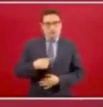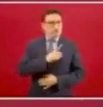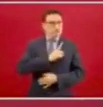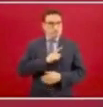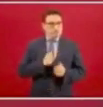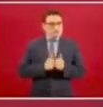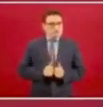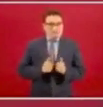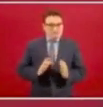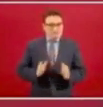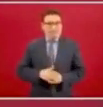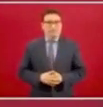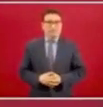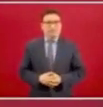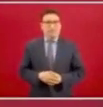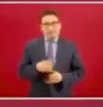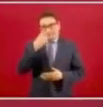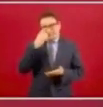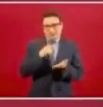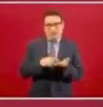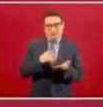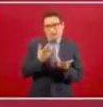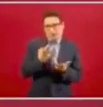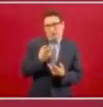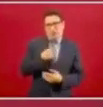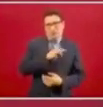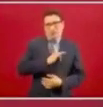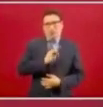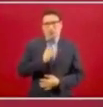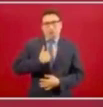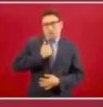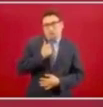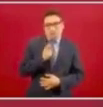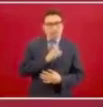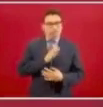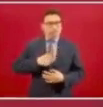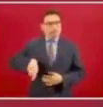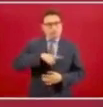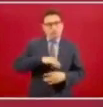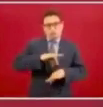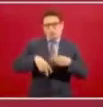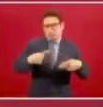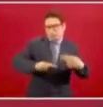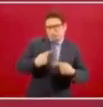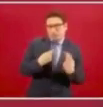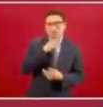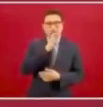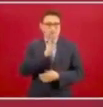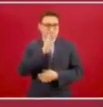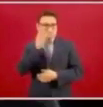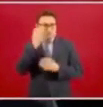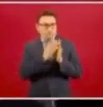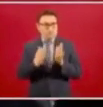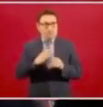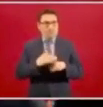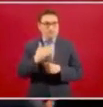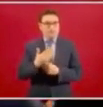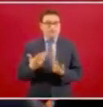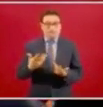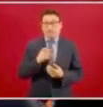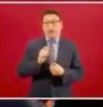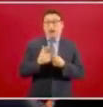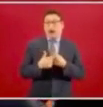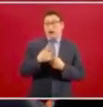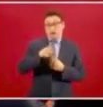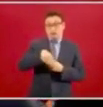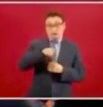Today it's gonna be me. I'm gonna be alone, and I think we're gonna have a longer